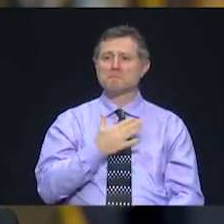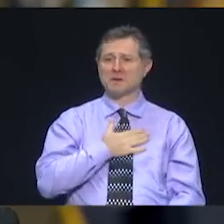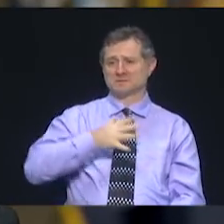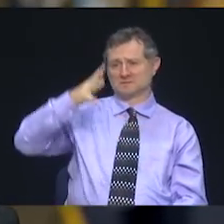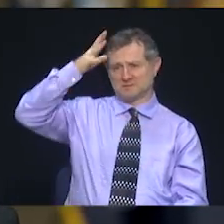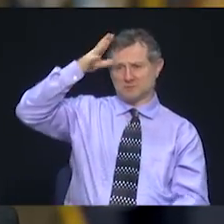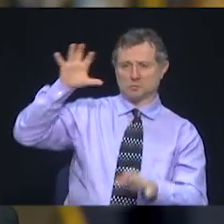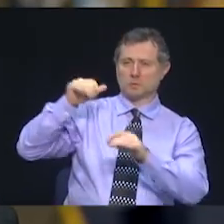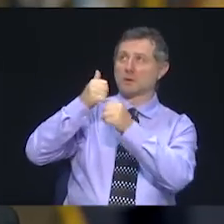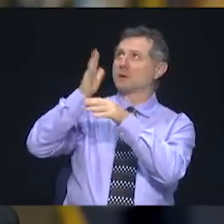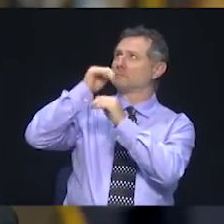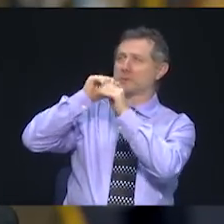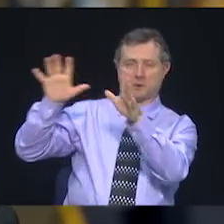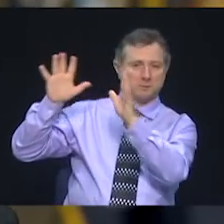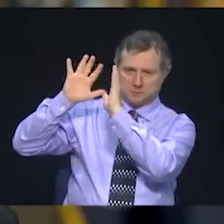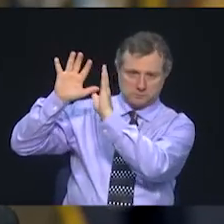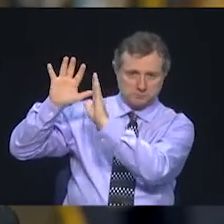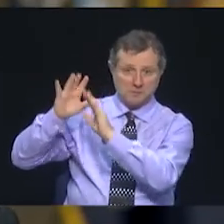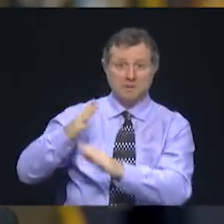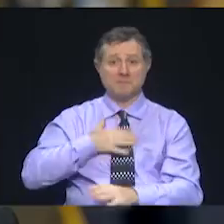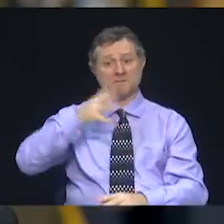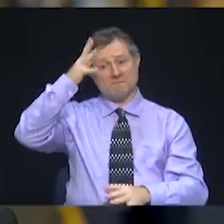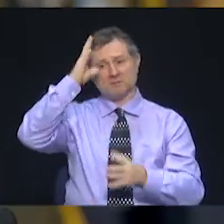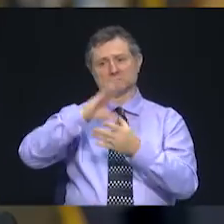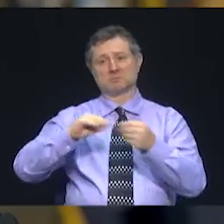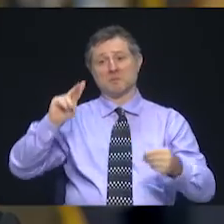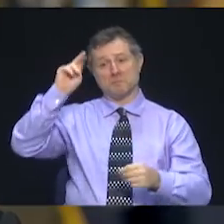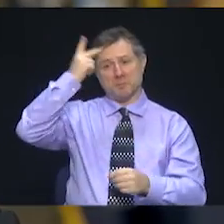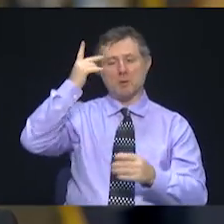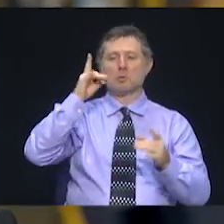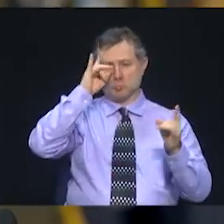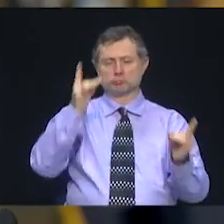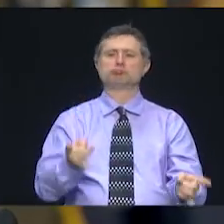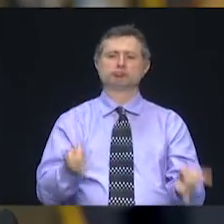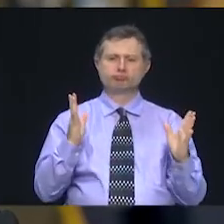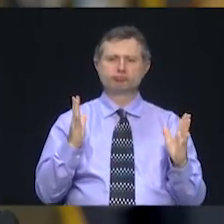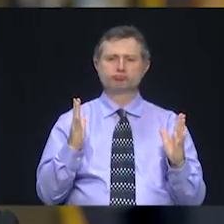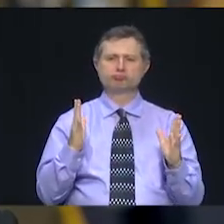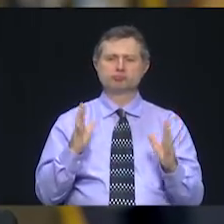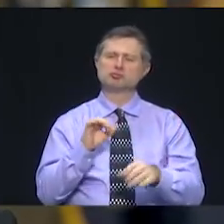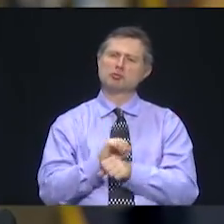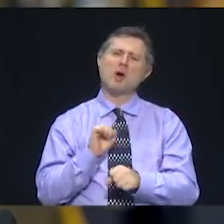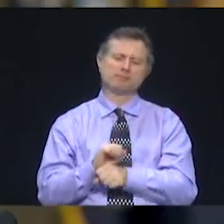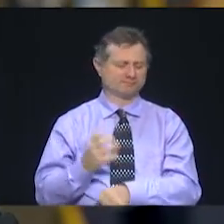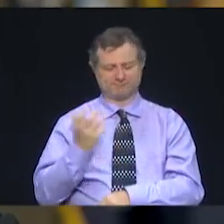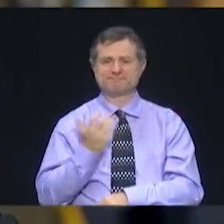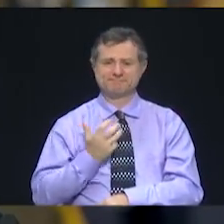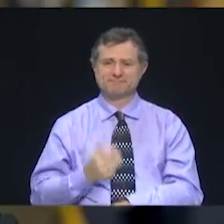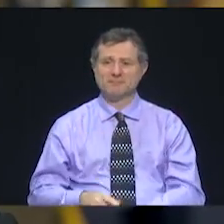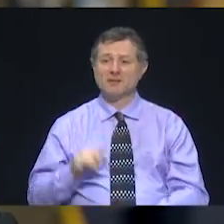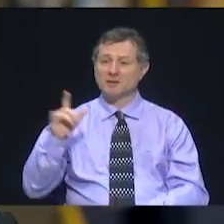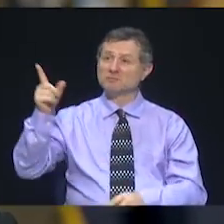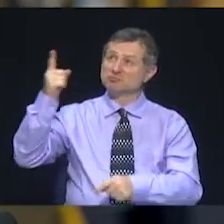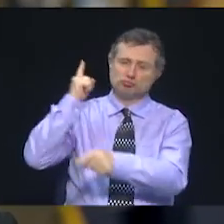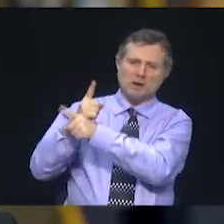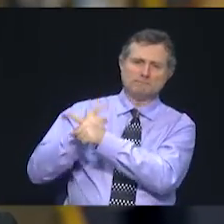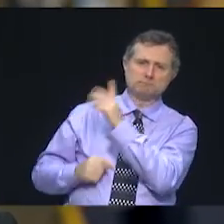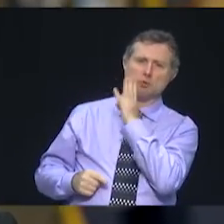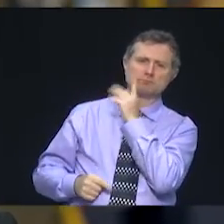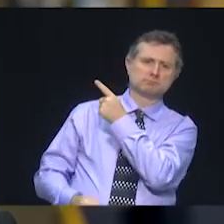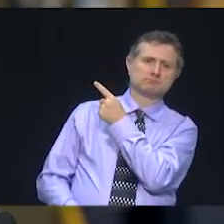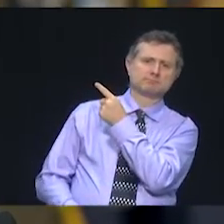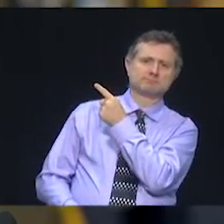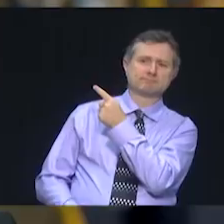soul, that politics is an ugly business. As usual, he was right. But for